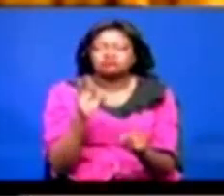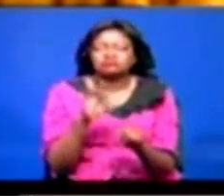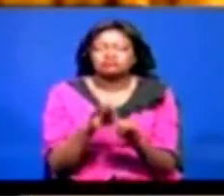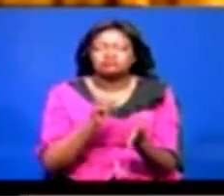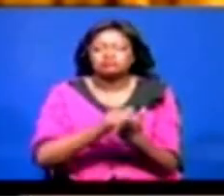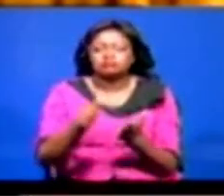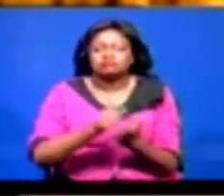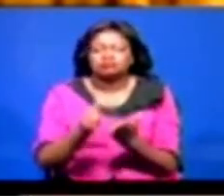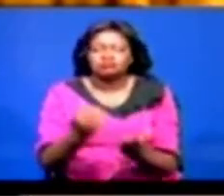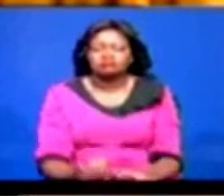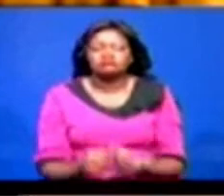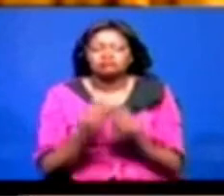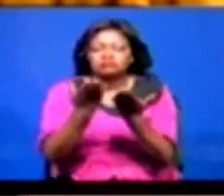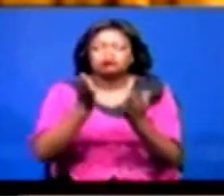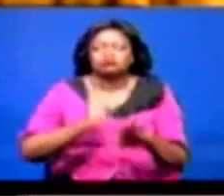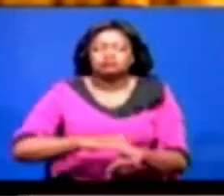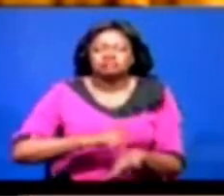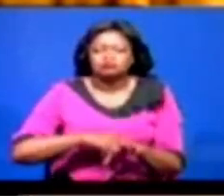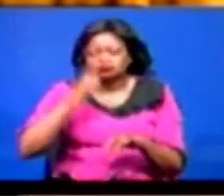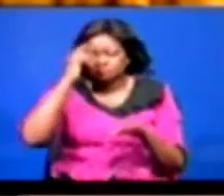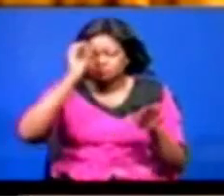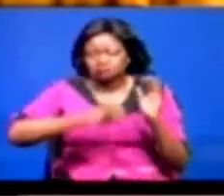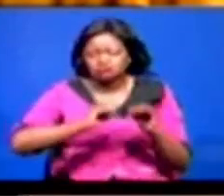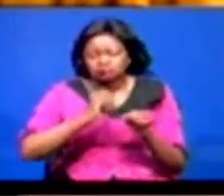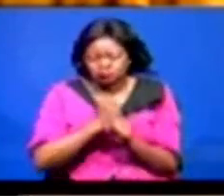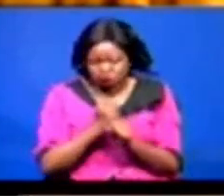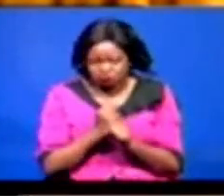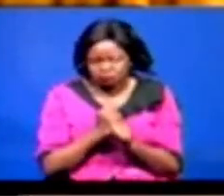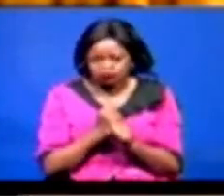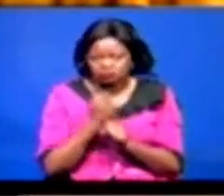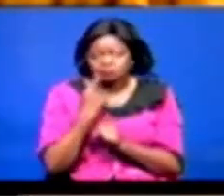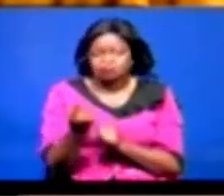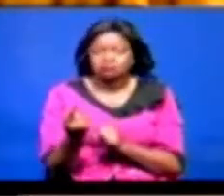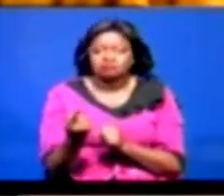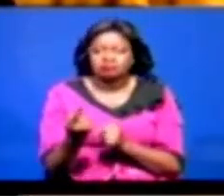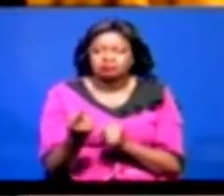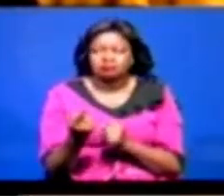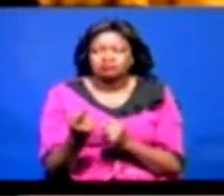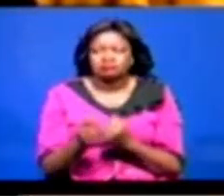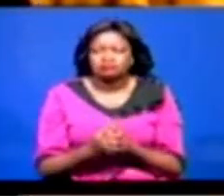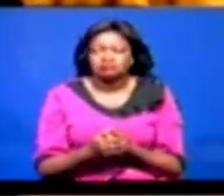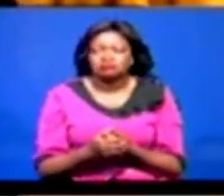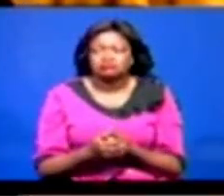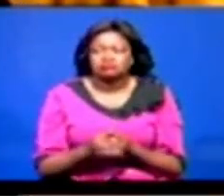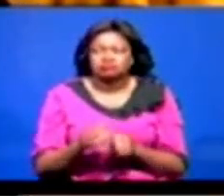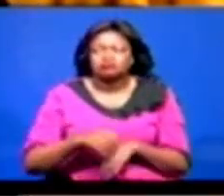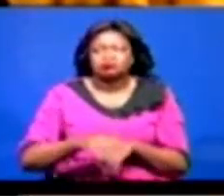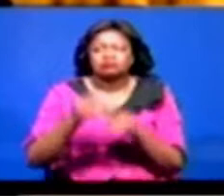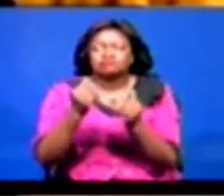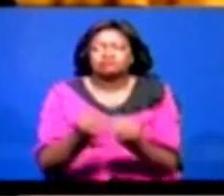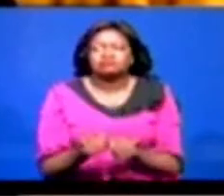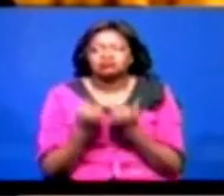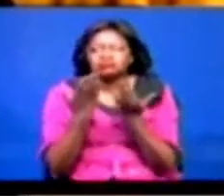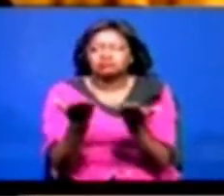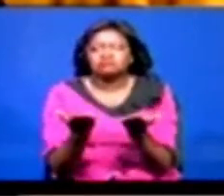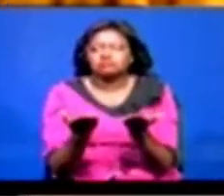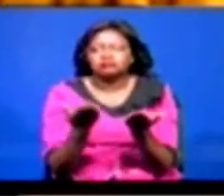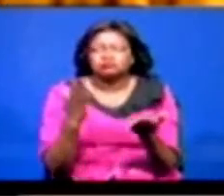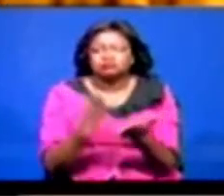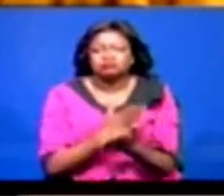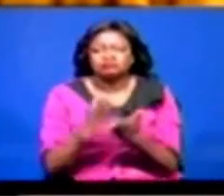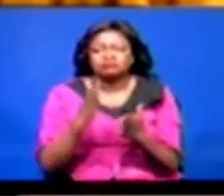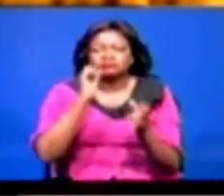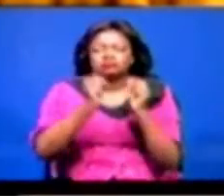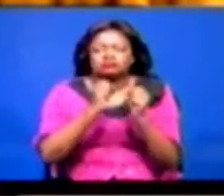delivered in time for the elections to be held. And therefore, in pursuant to the provisions of Section